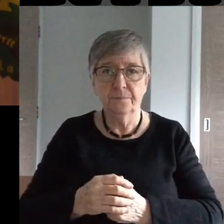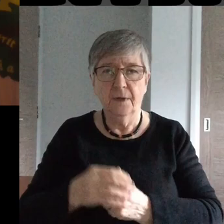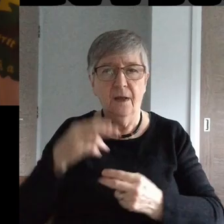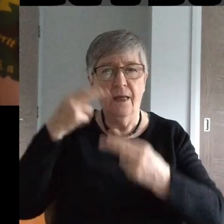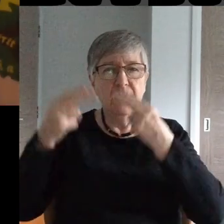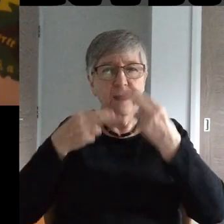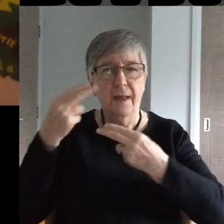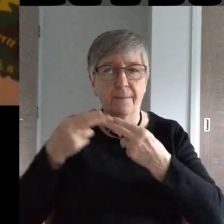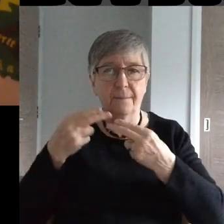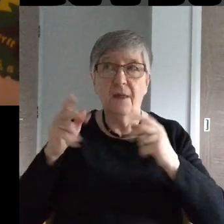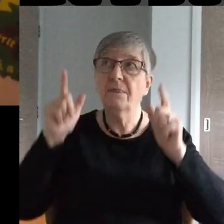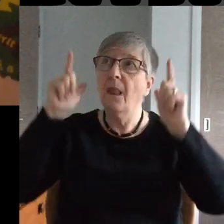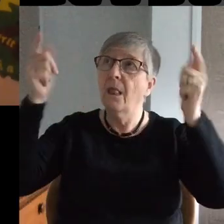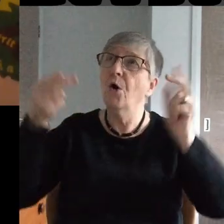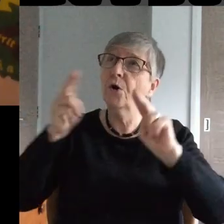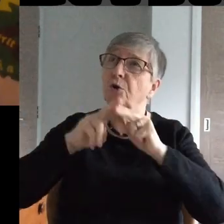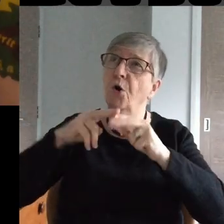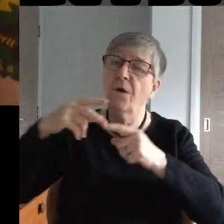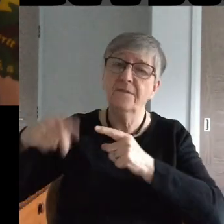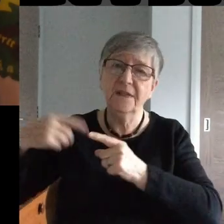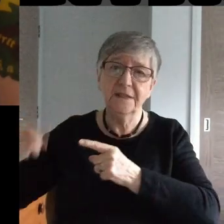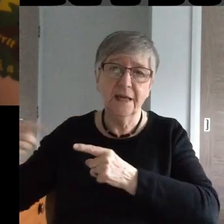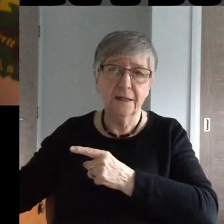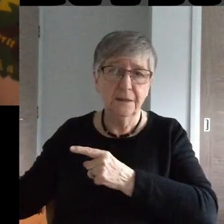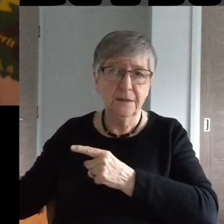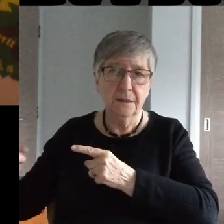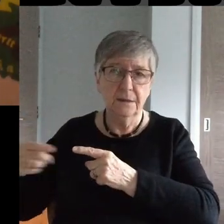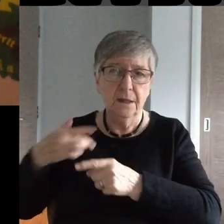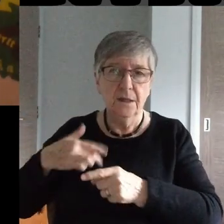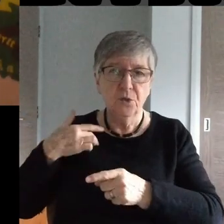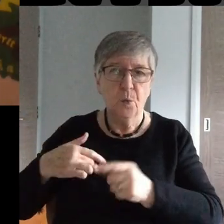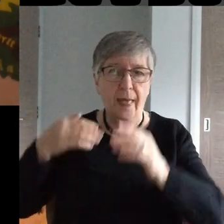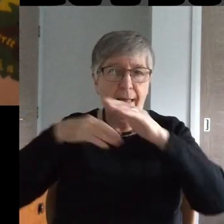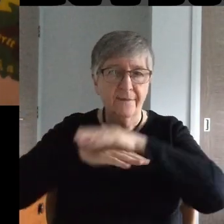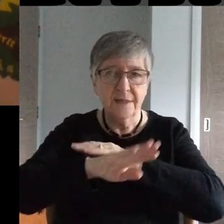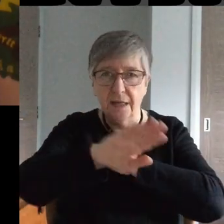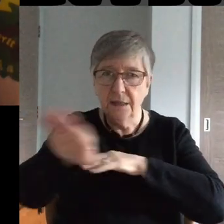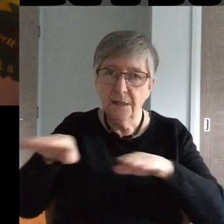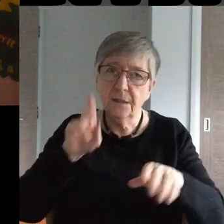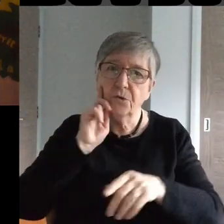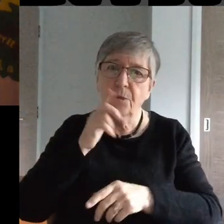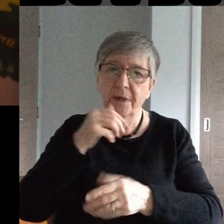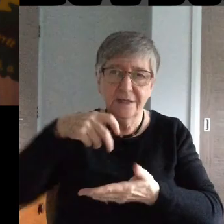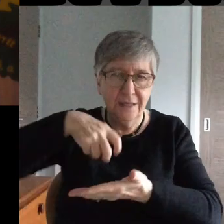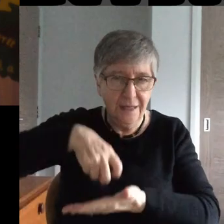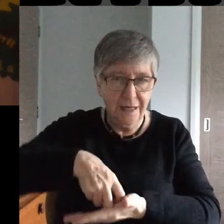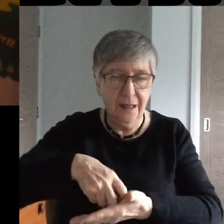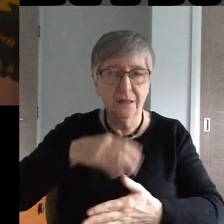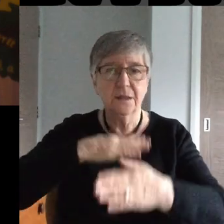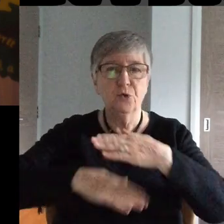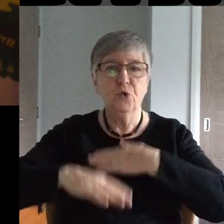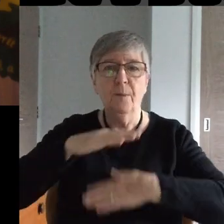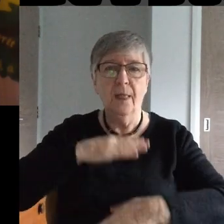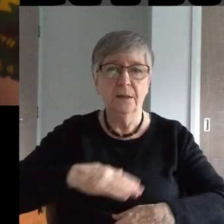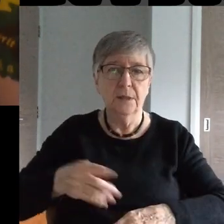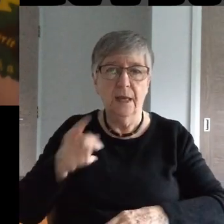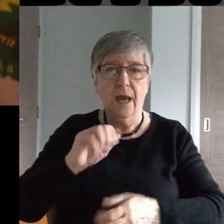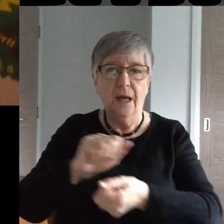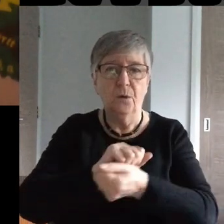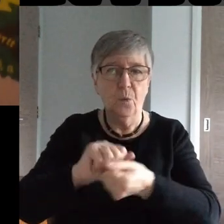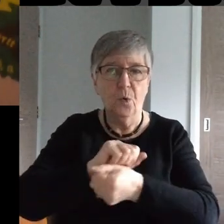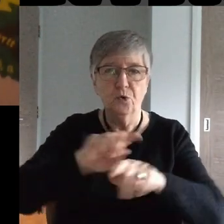That him, the Lord of eternity, dwells in humanity, kneels in humility, and